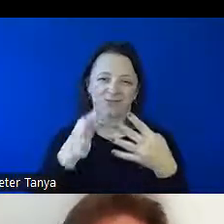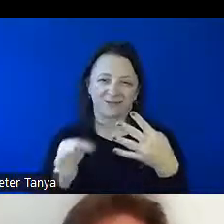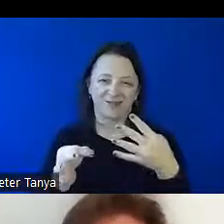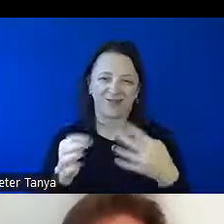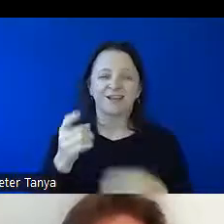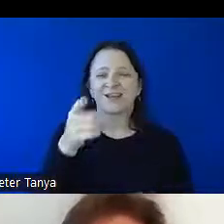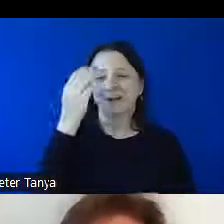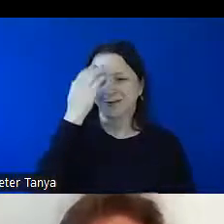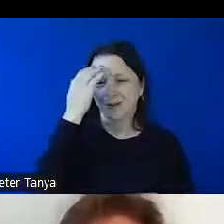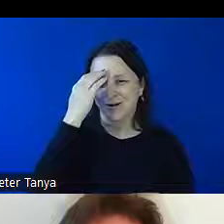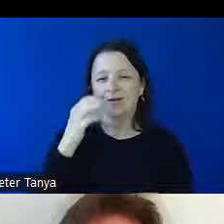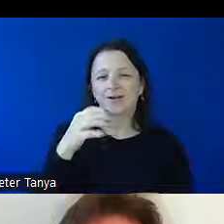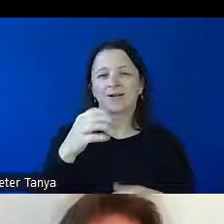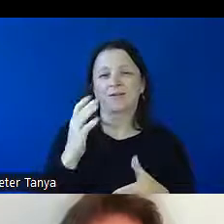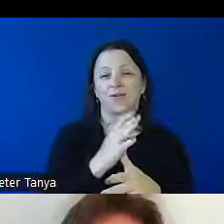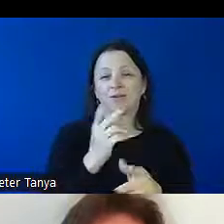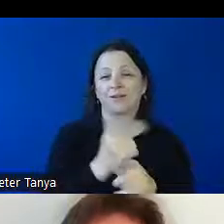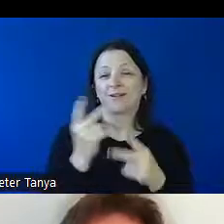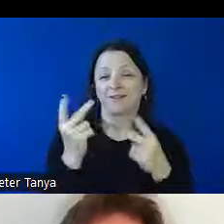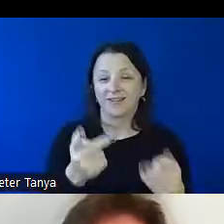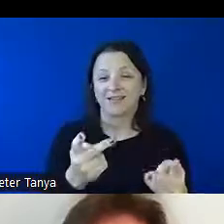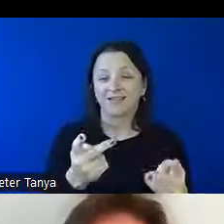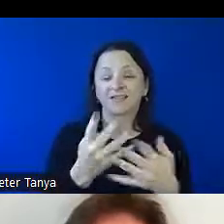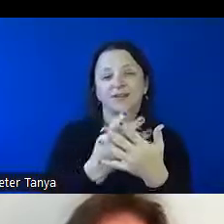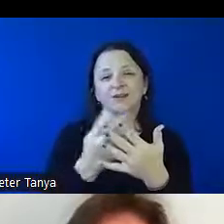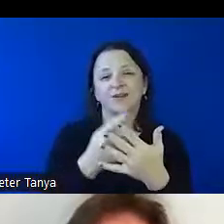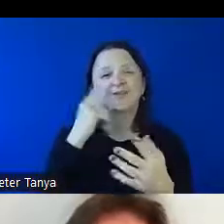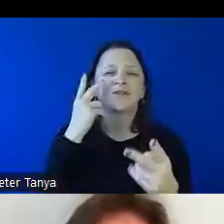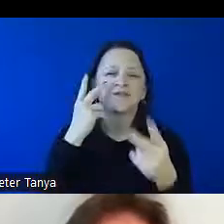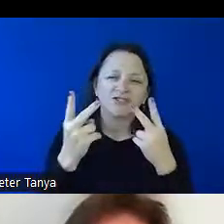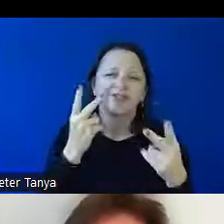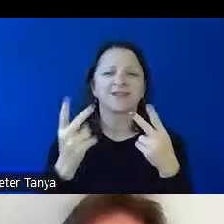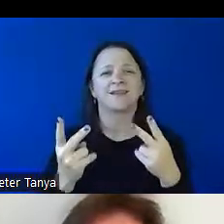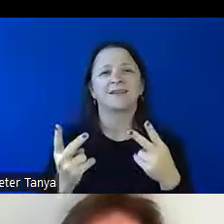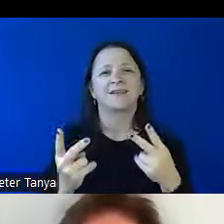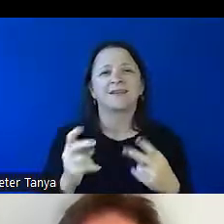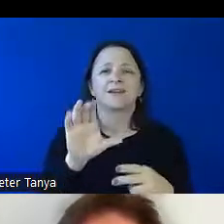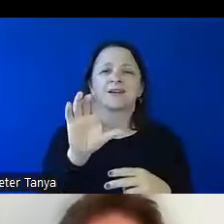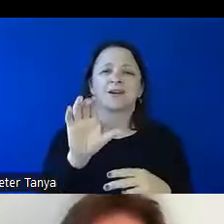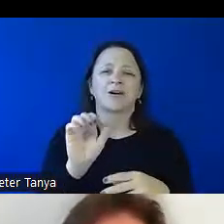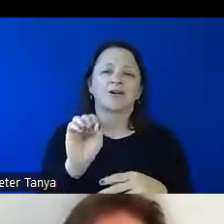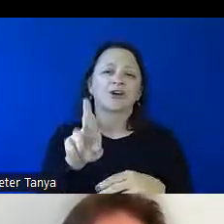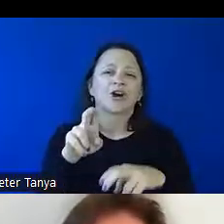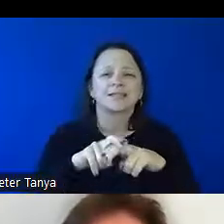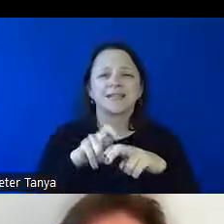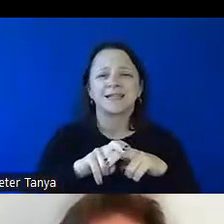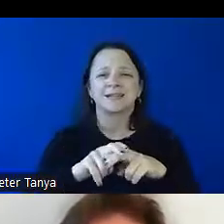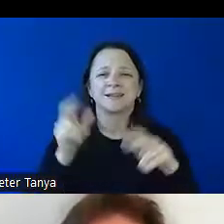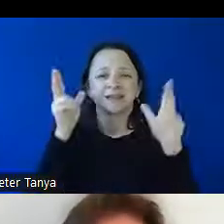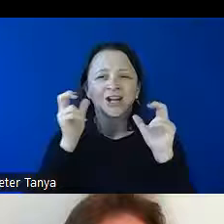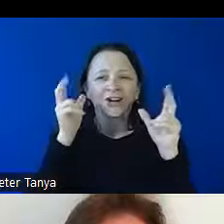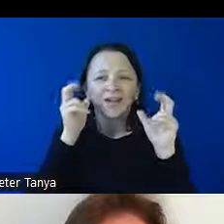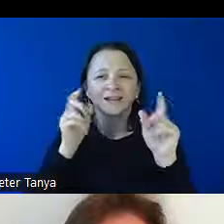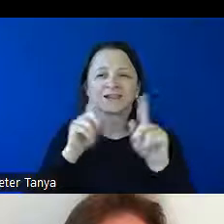know, in your primary care visits that you get screened for vision, you get screened about car seats, you get screened for hearing, you get screened for all kinds